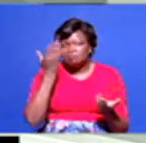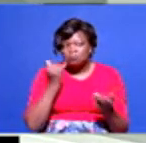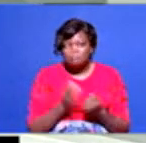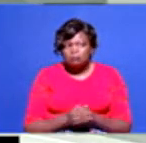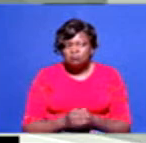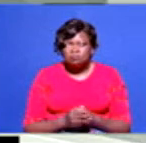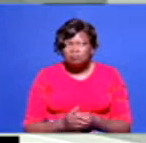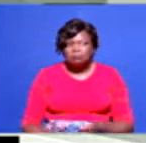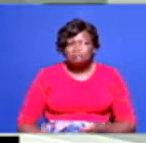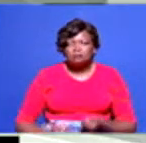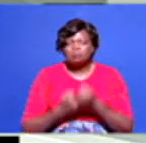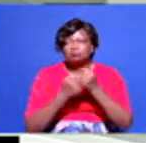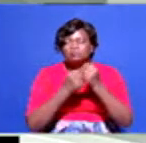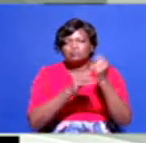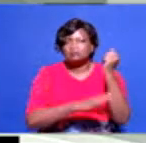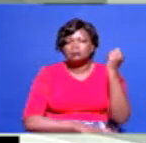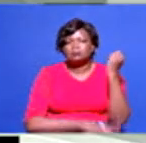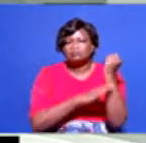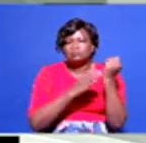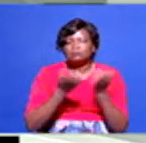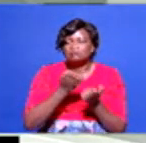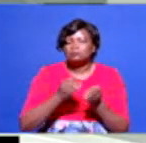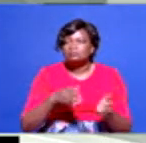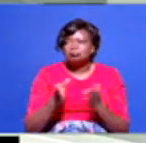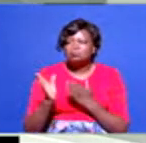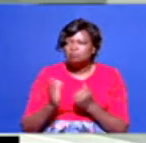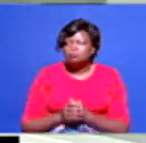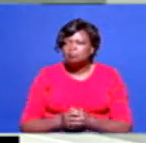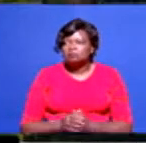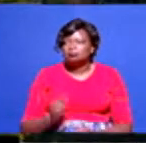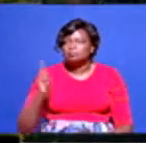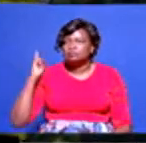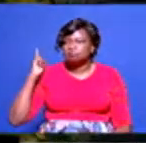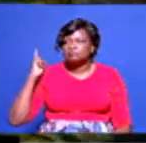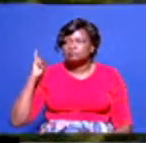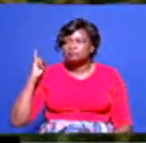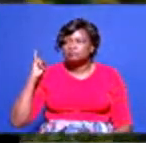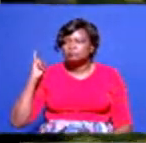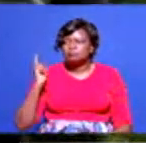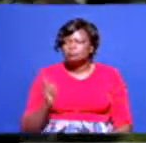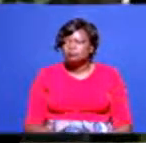bottom-up economic model. Wycliffe Okech reports.